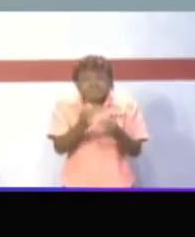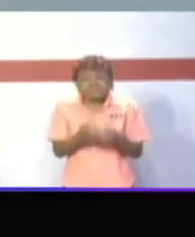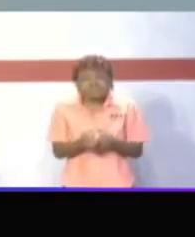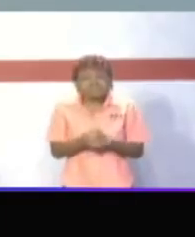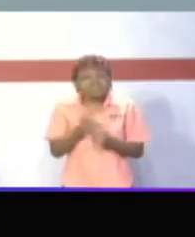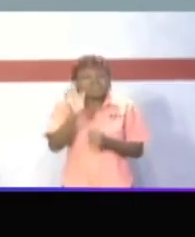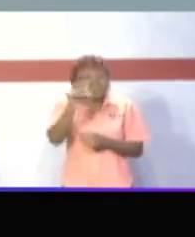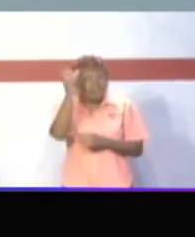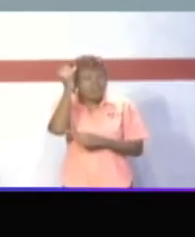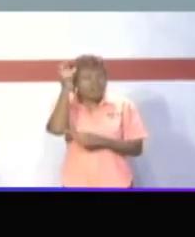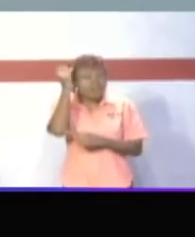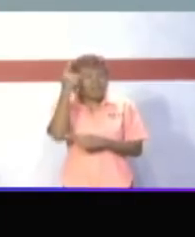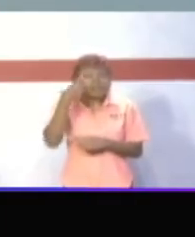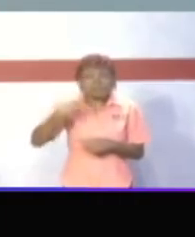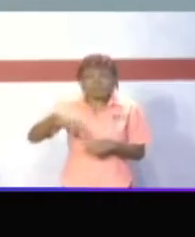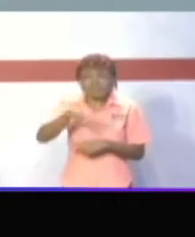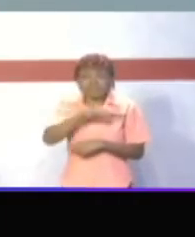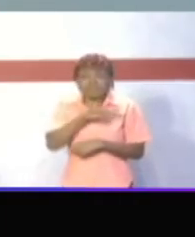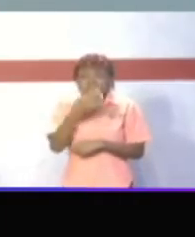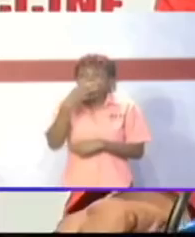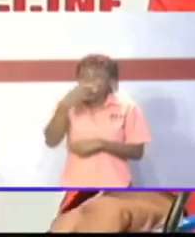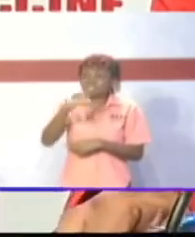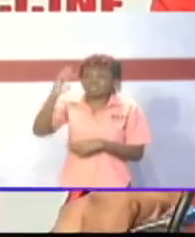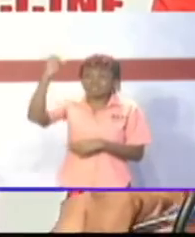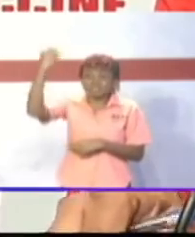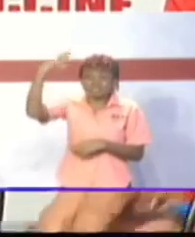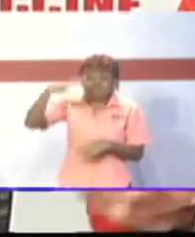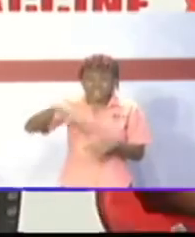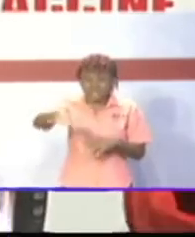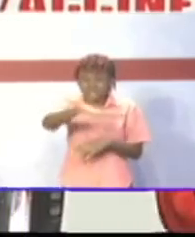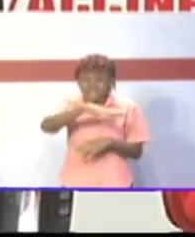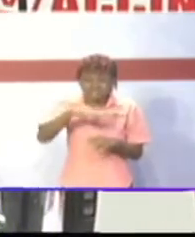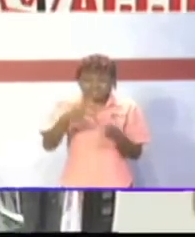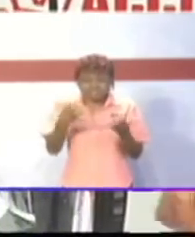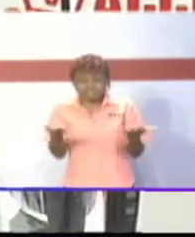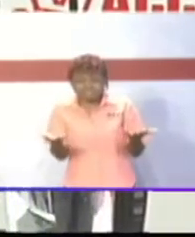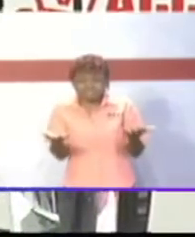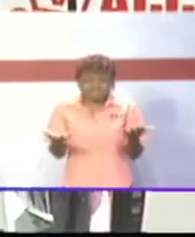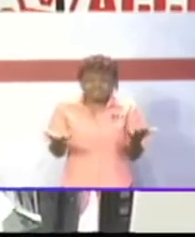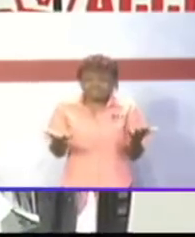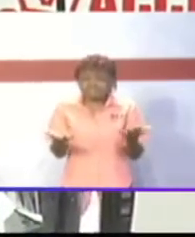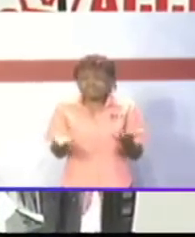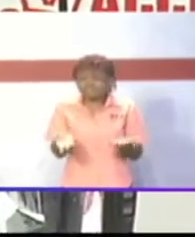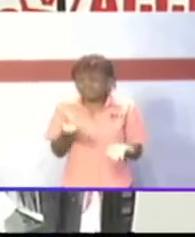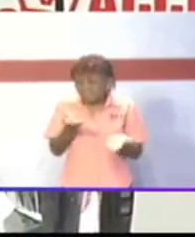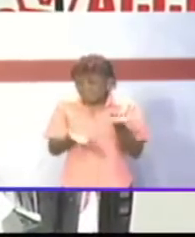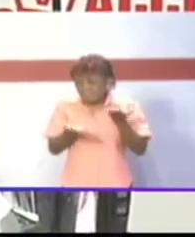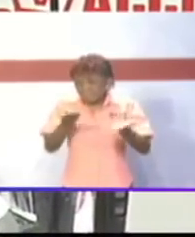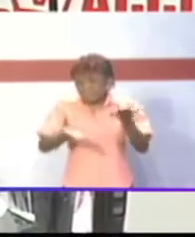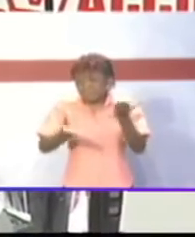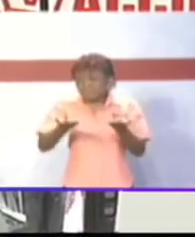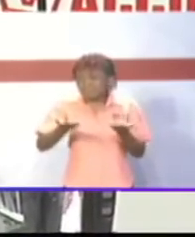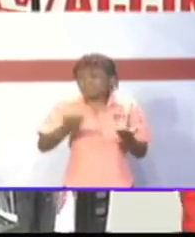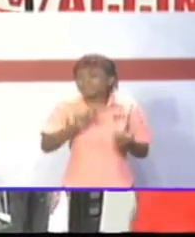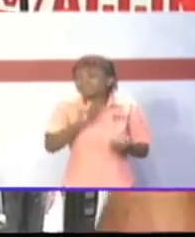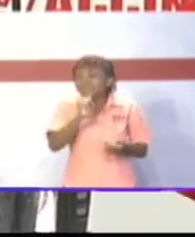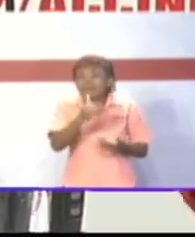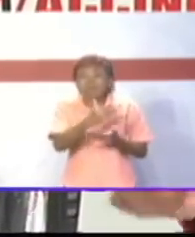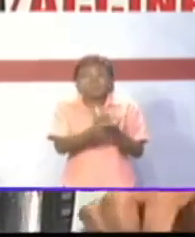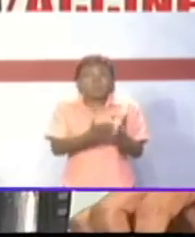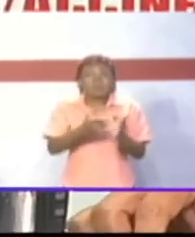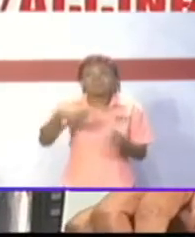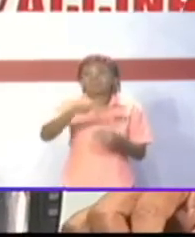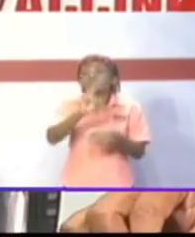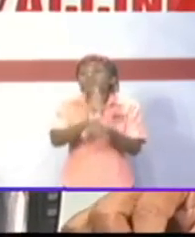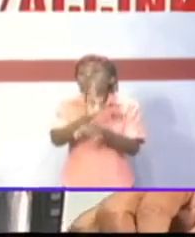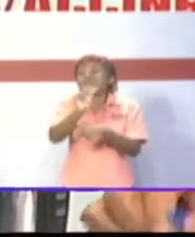if there's any validity to this? Thank you. So Dr. Parasram put it, I think, most